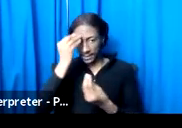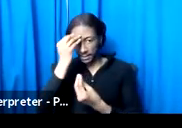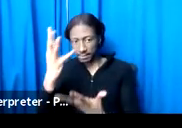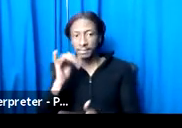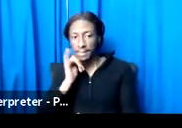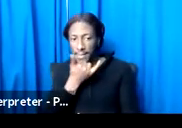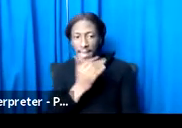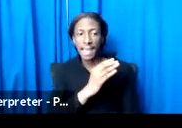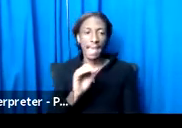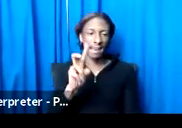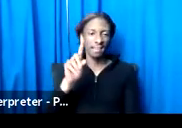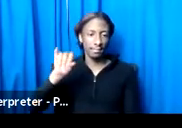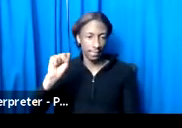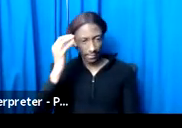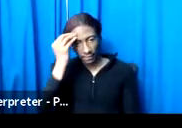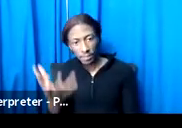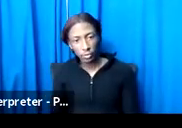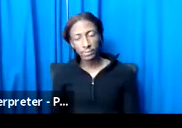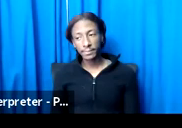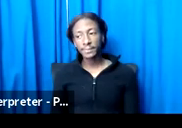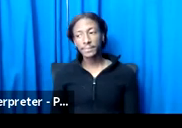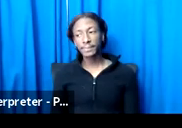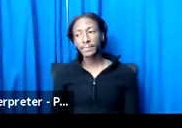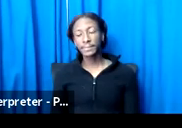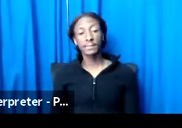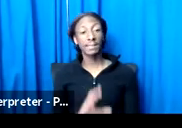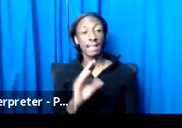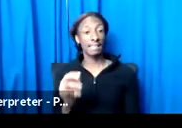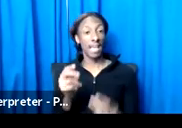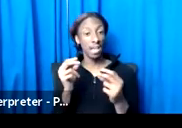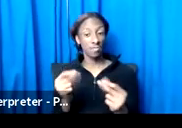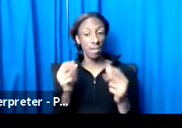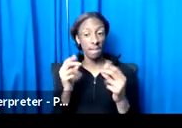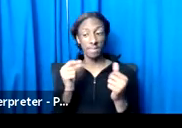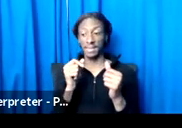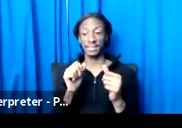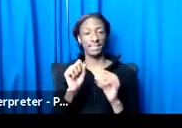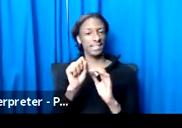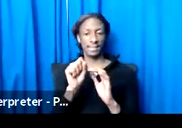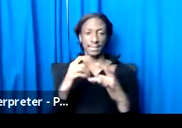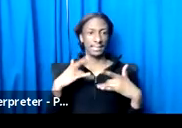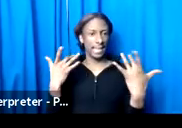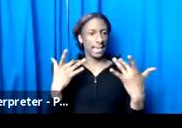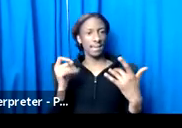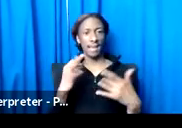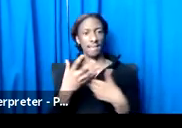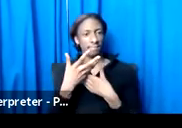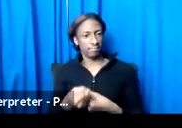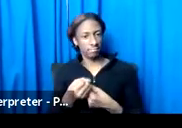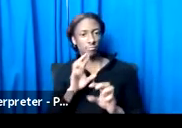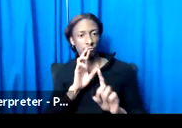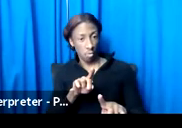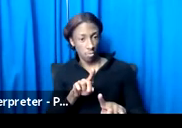disinformation. And that rapid state of vaccine confidence report is available on the